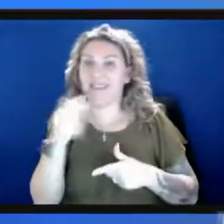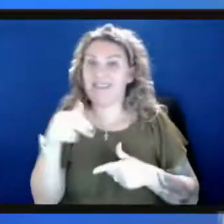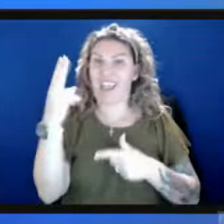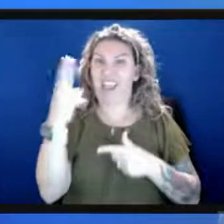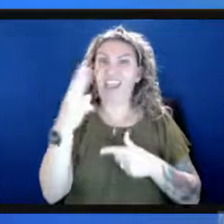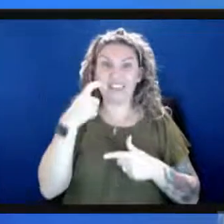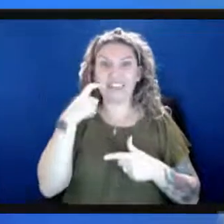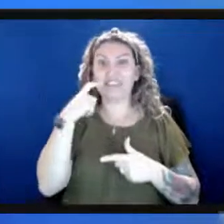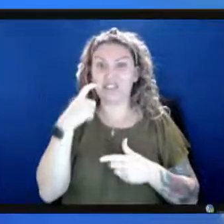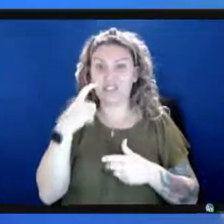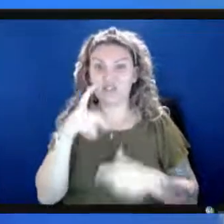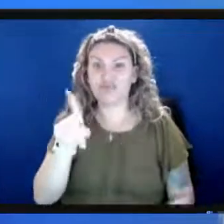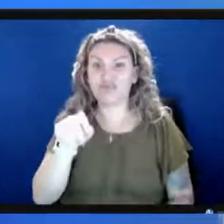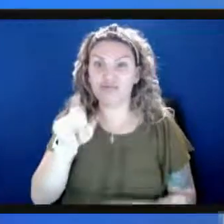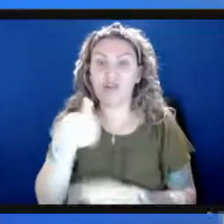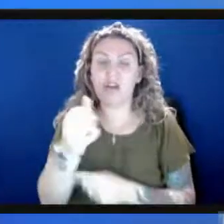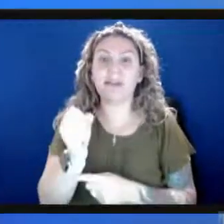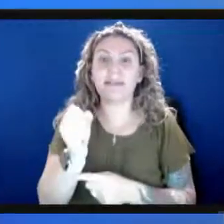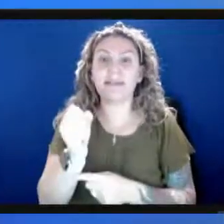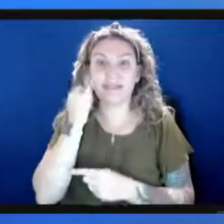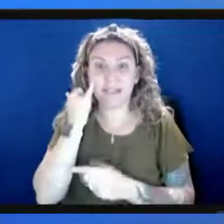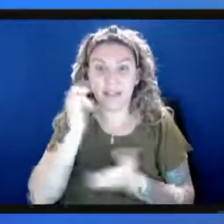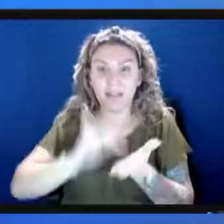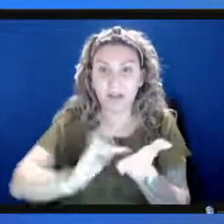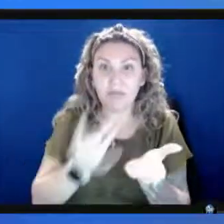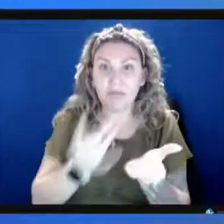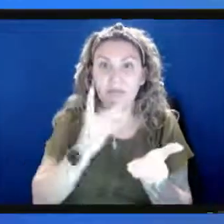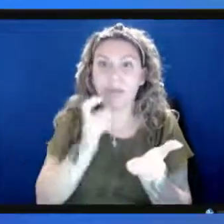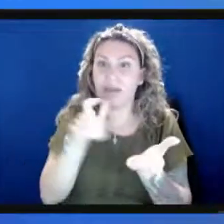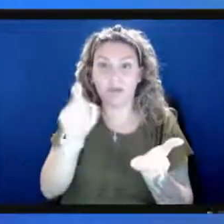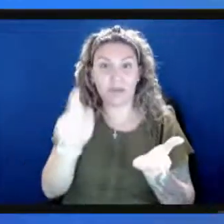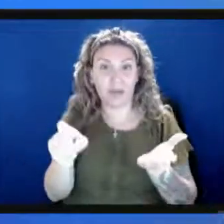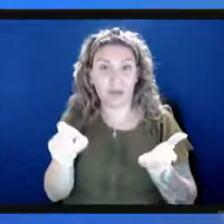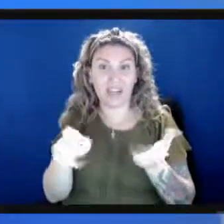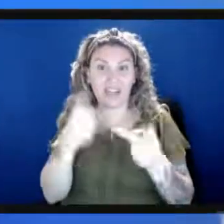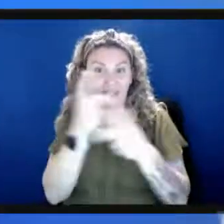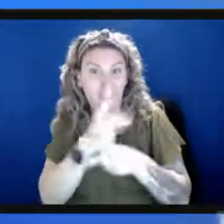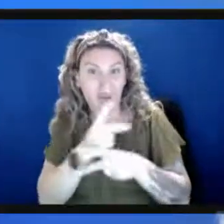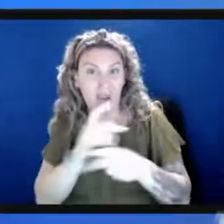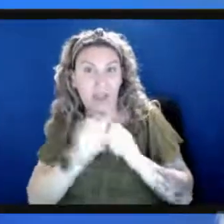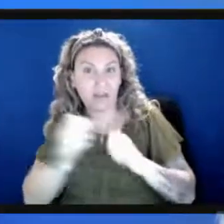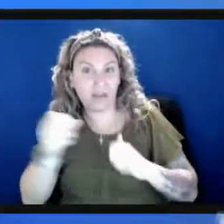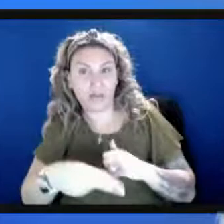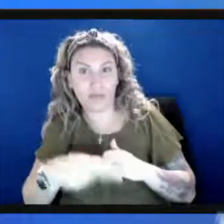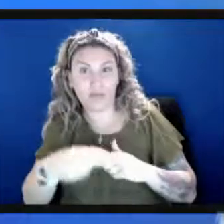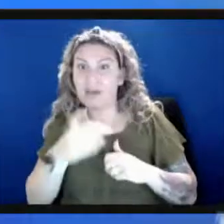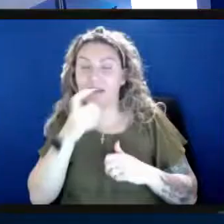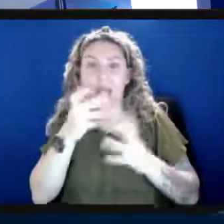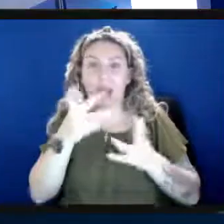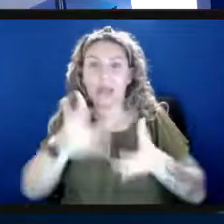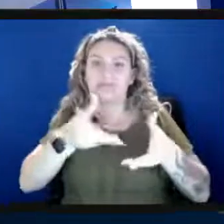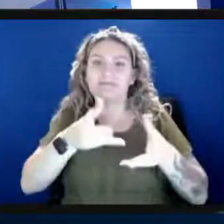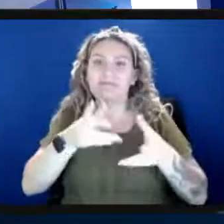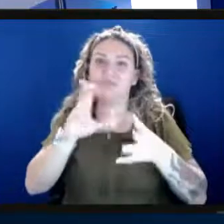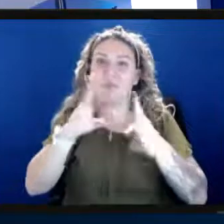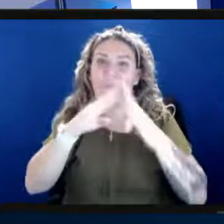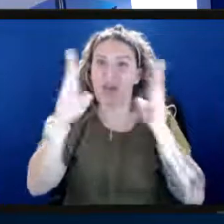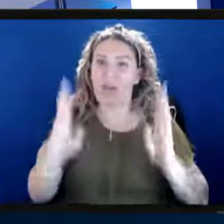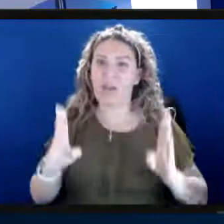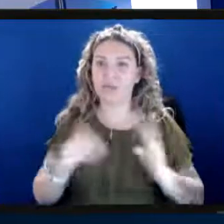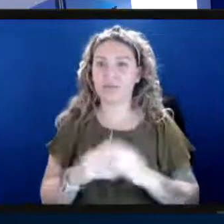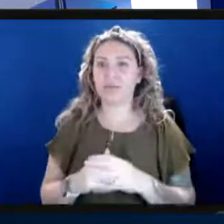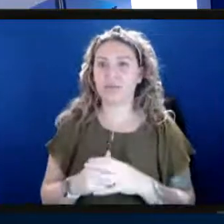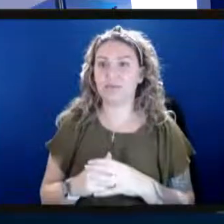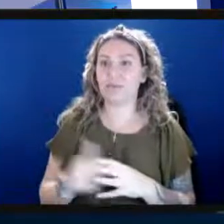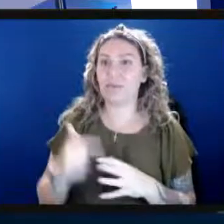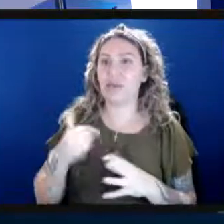you take a pill that's been prescribed and you no longer need it, figure out a way for it to be disposed of. You don't want it sitting in your house. Right. I can